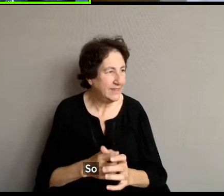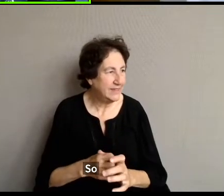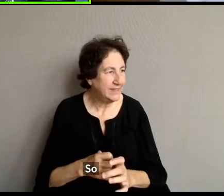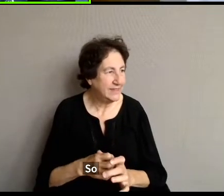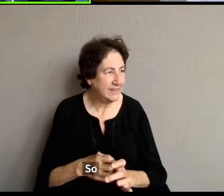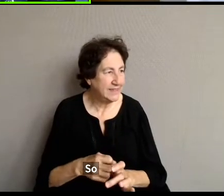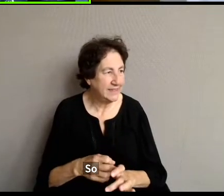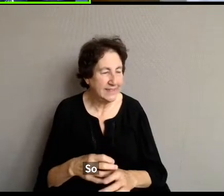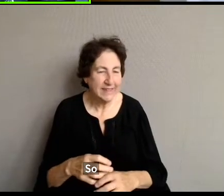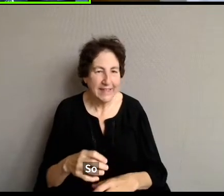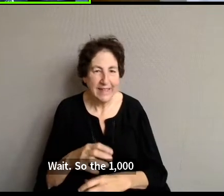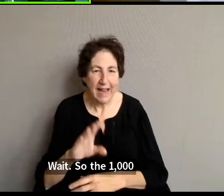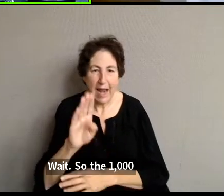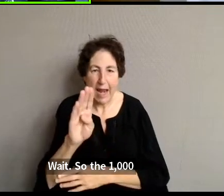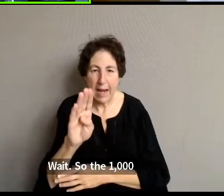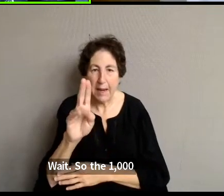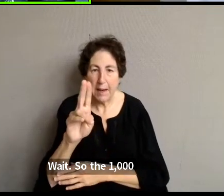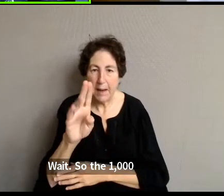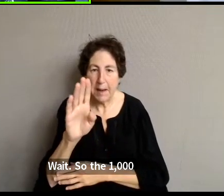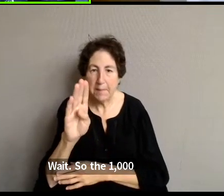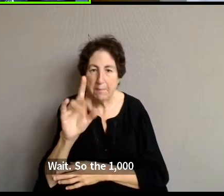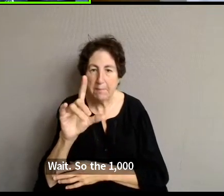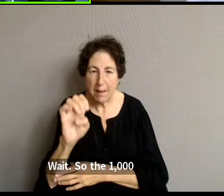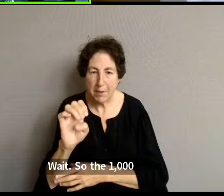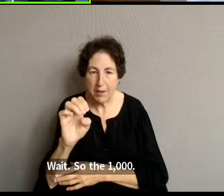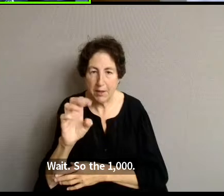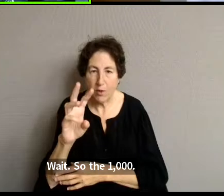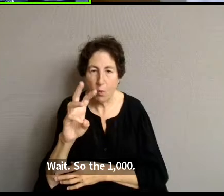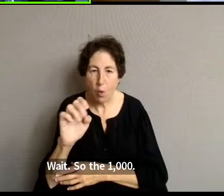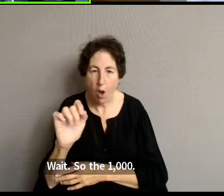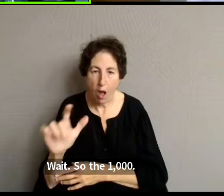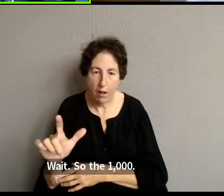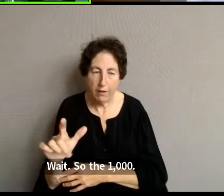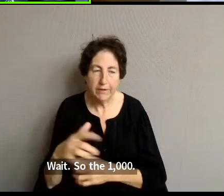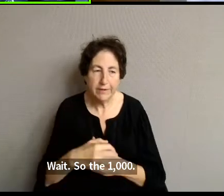you. Principal Russ.